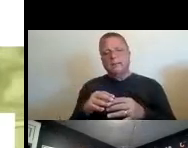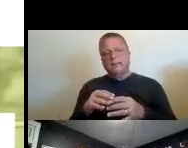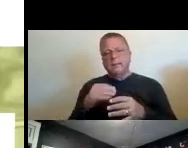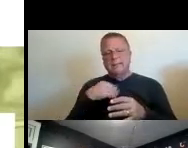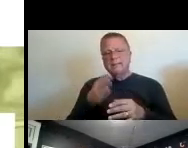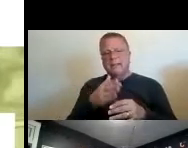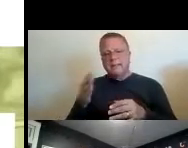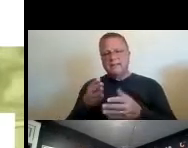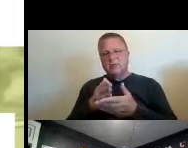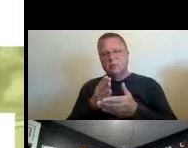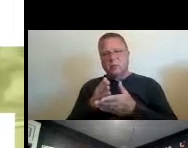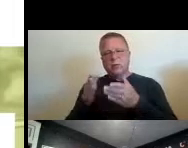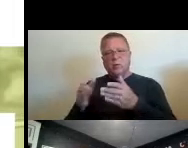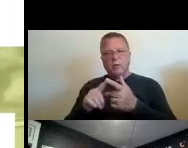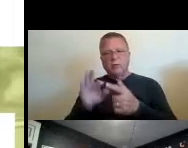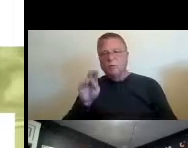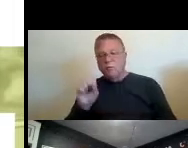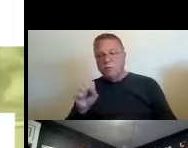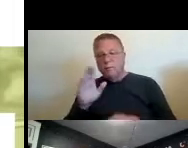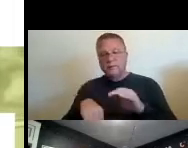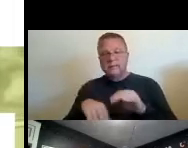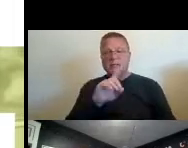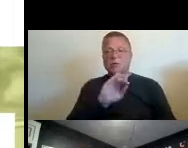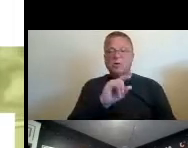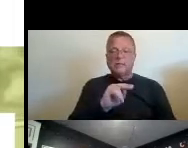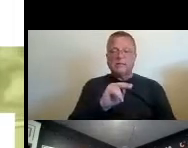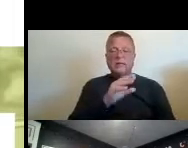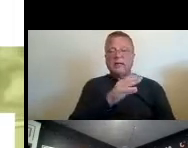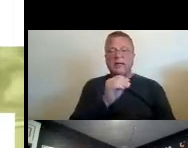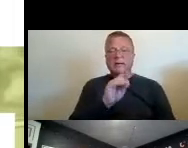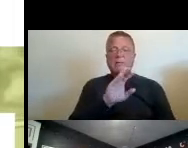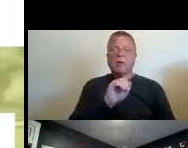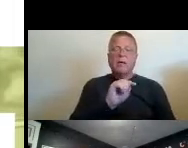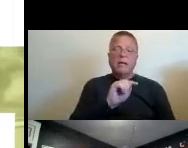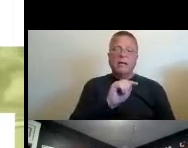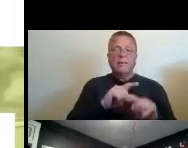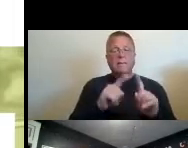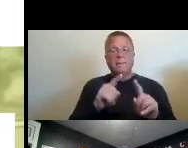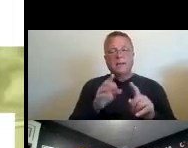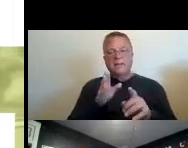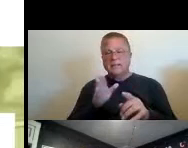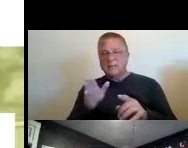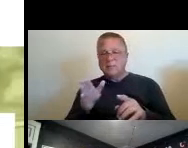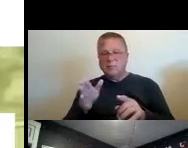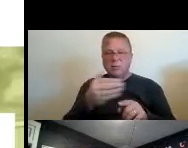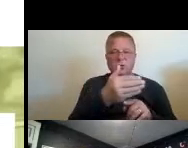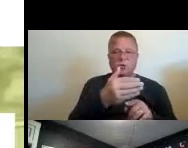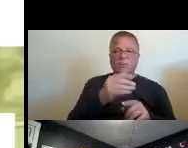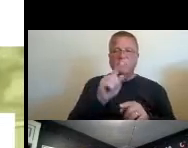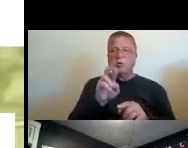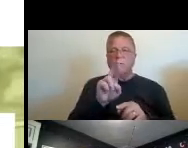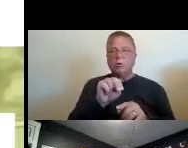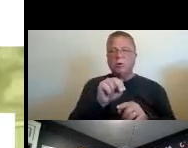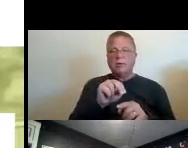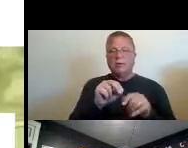to Darlington and Bartlett. But it does have that a fairly sharp turn in the middle, and as we mentioned, it's